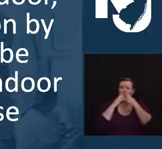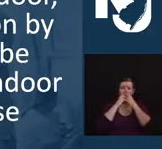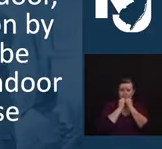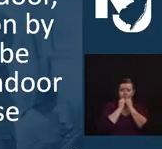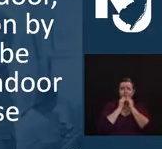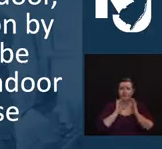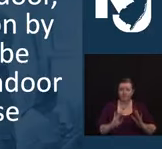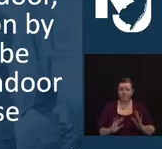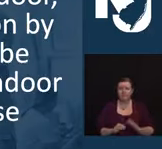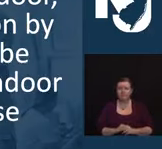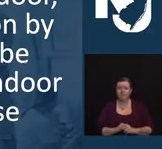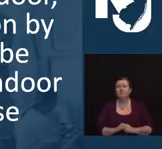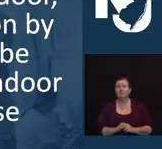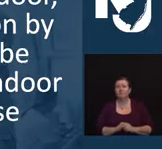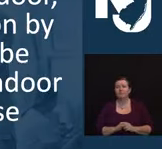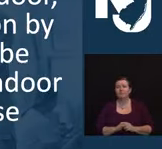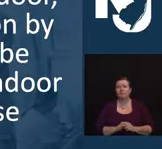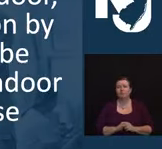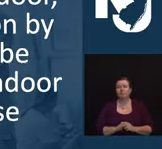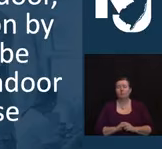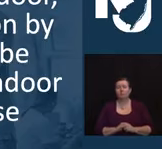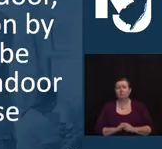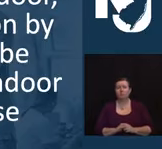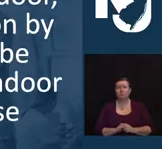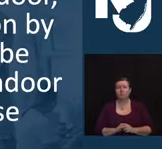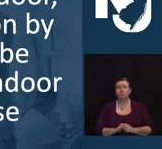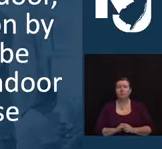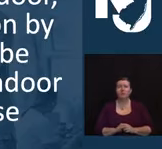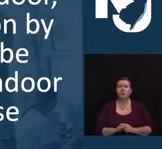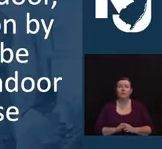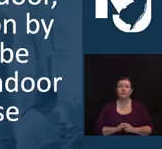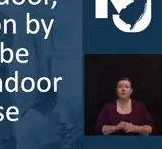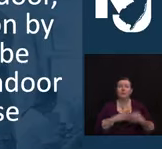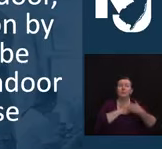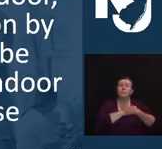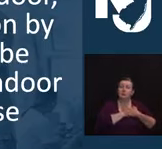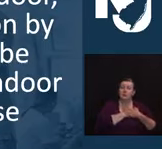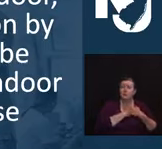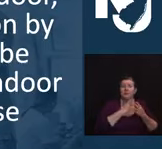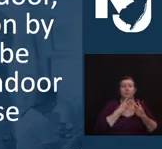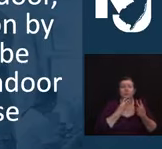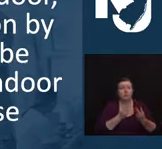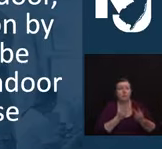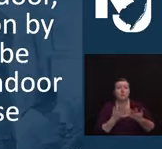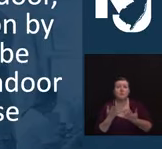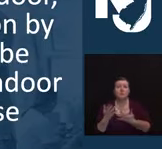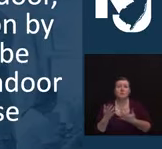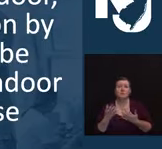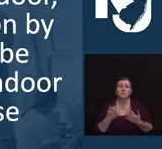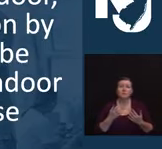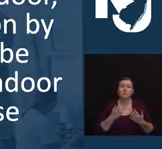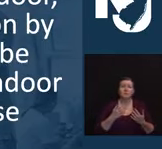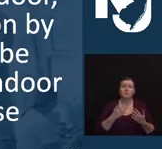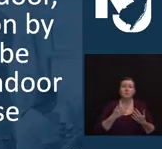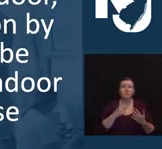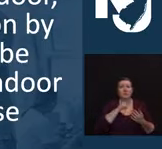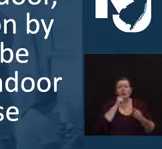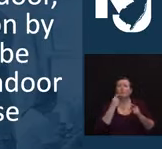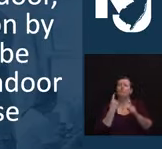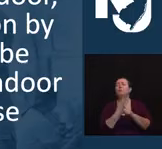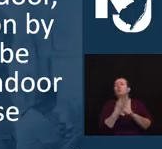facilities. Although compassionate care visits are not meant to be routine, they may need to take place more than